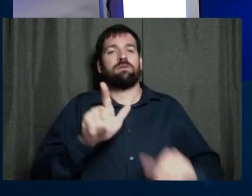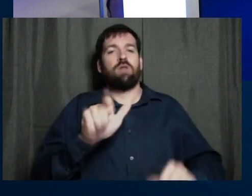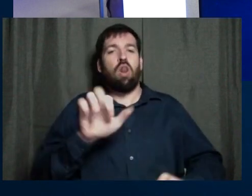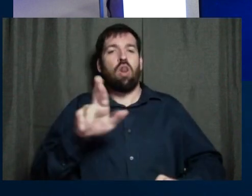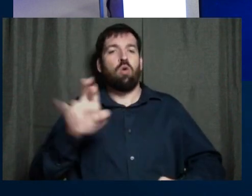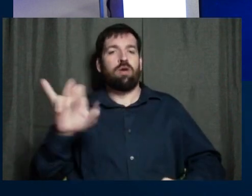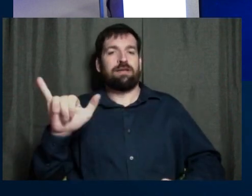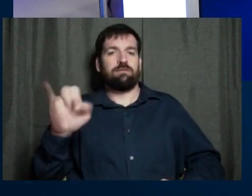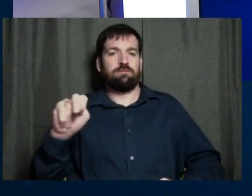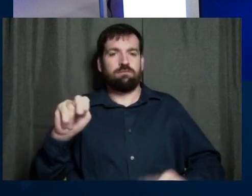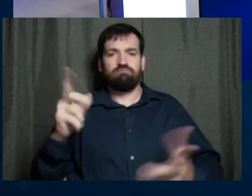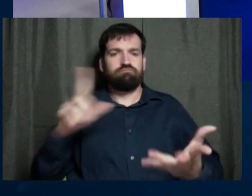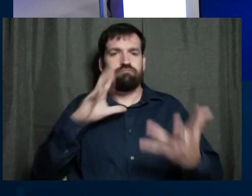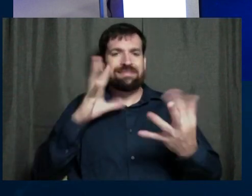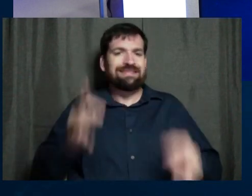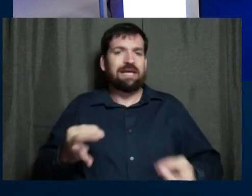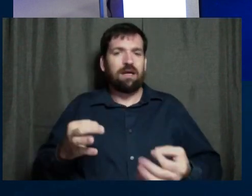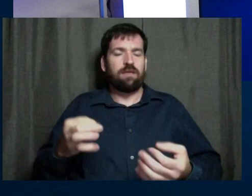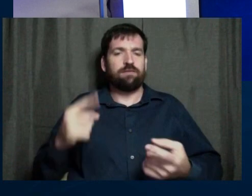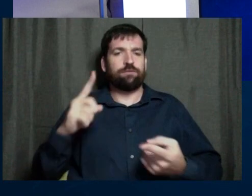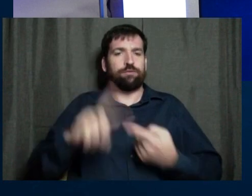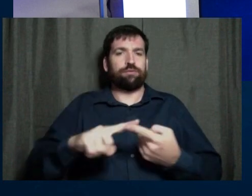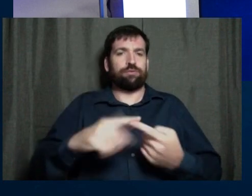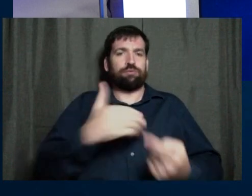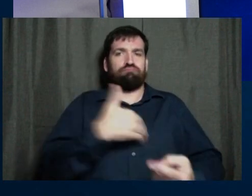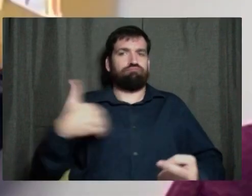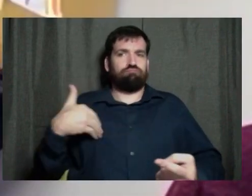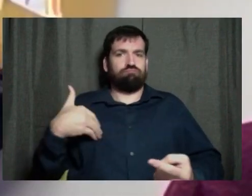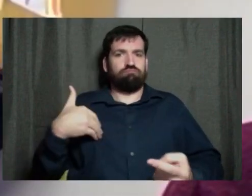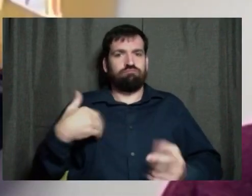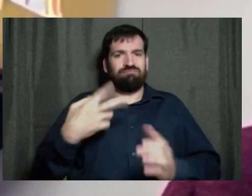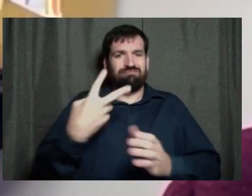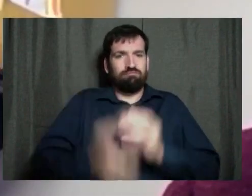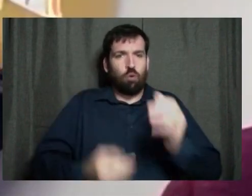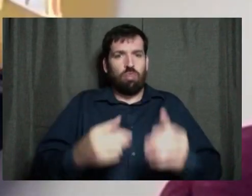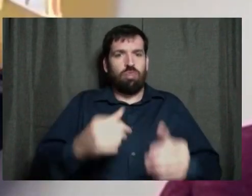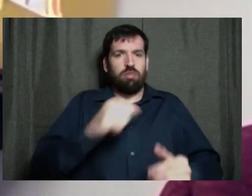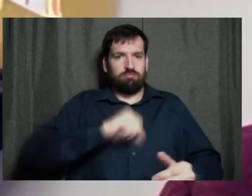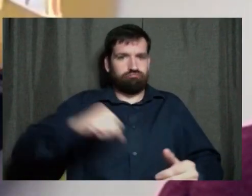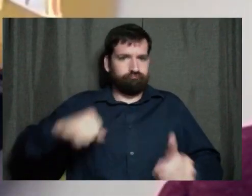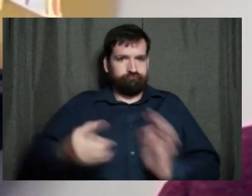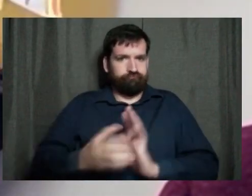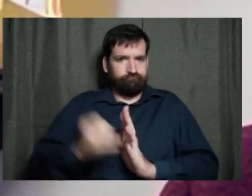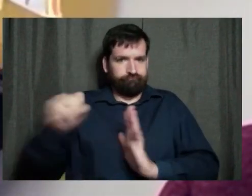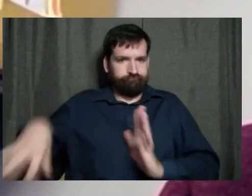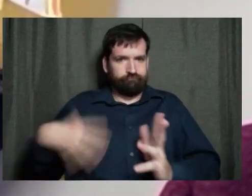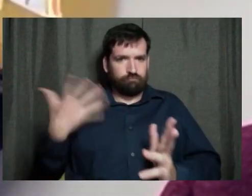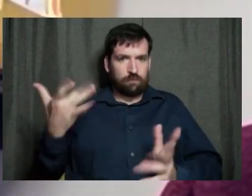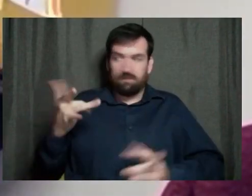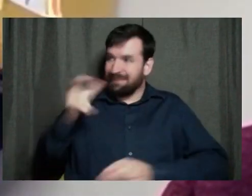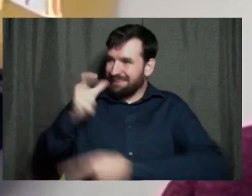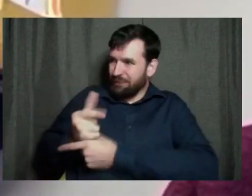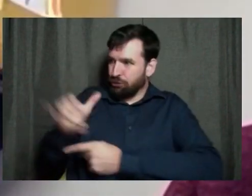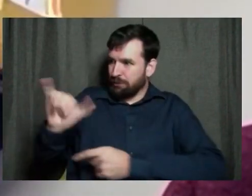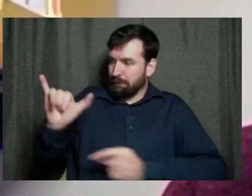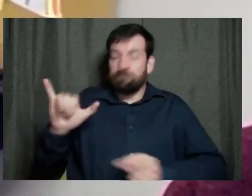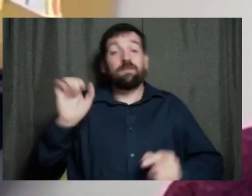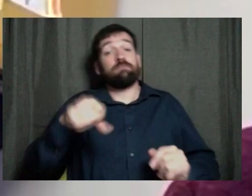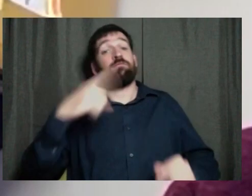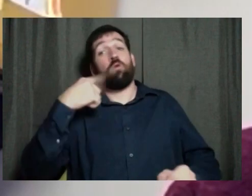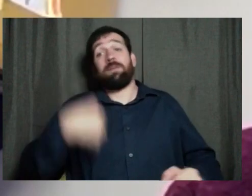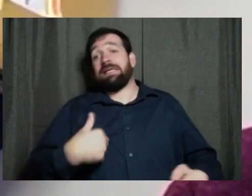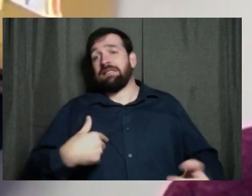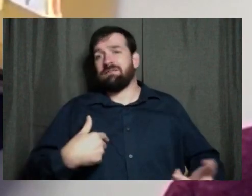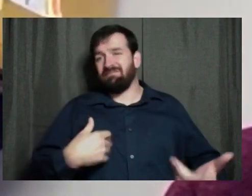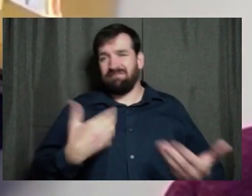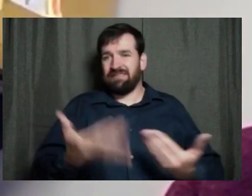double mastectomy? Your sister went ahead and did it too. She did. For me, the decision was very